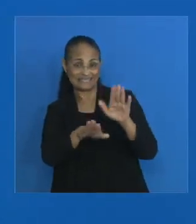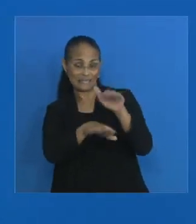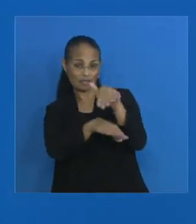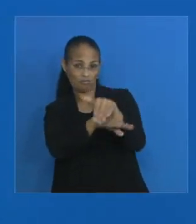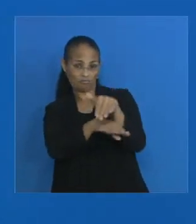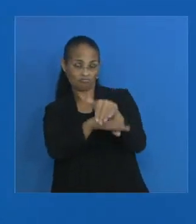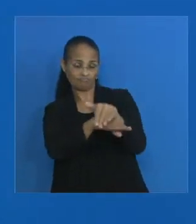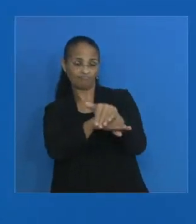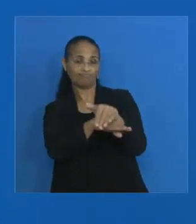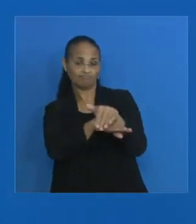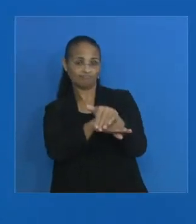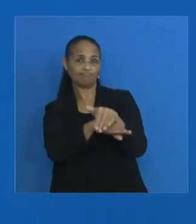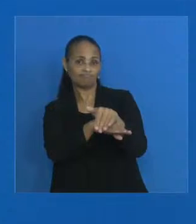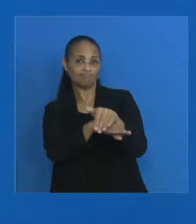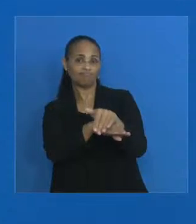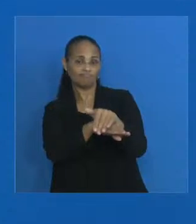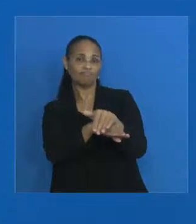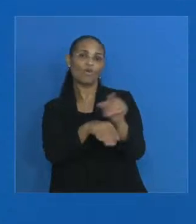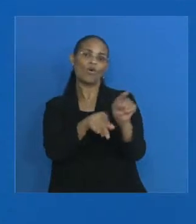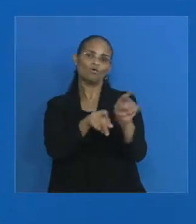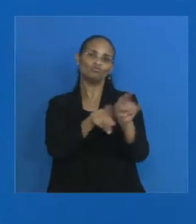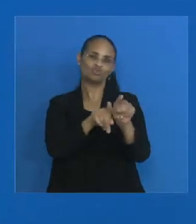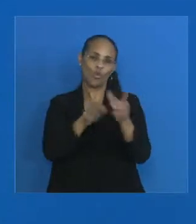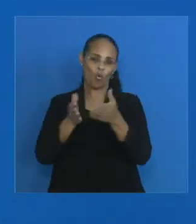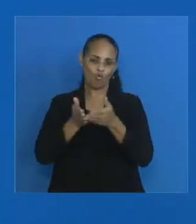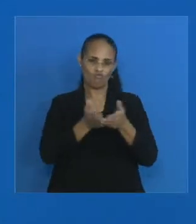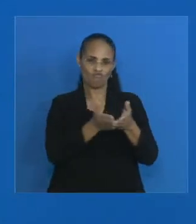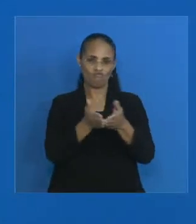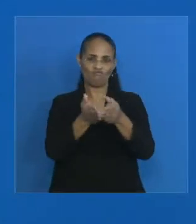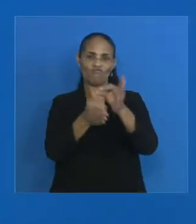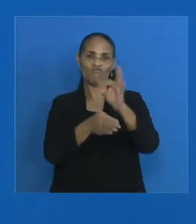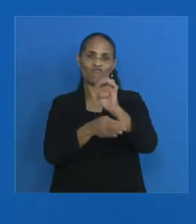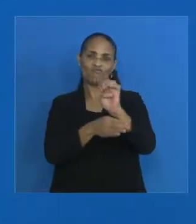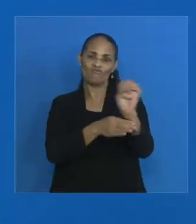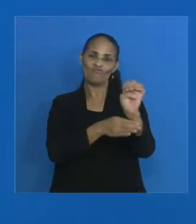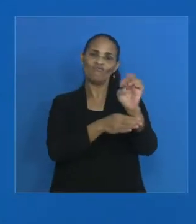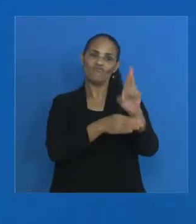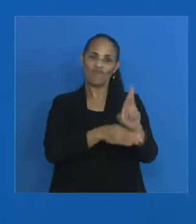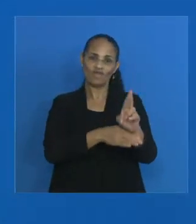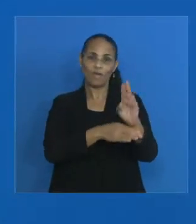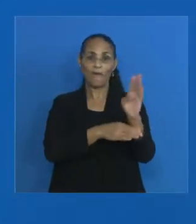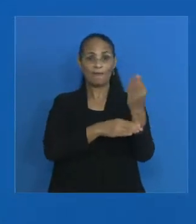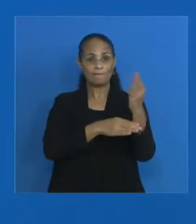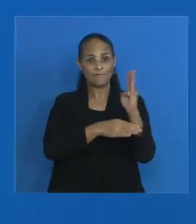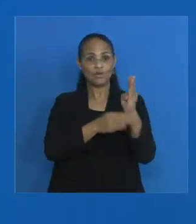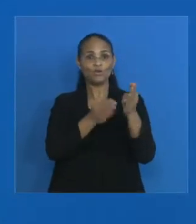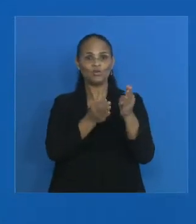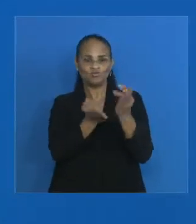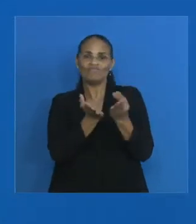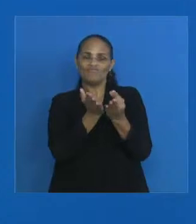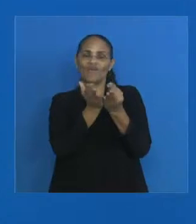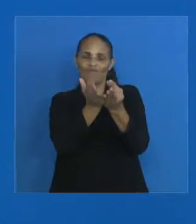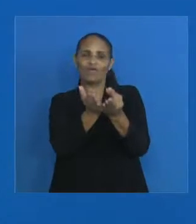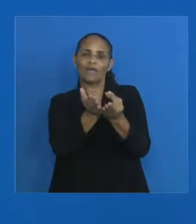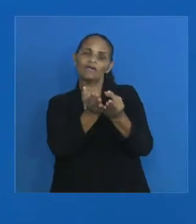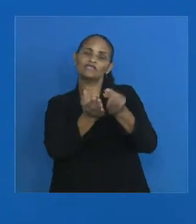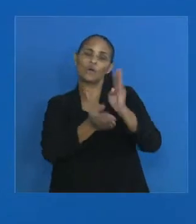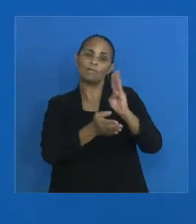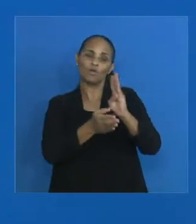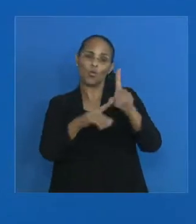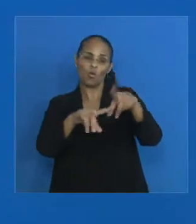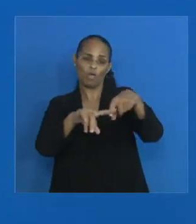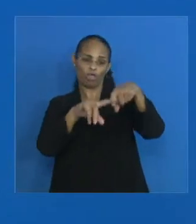evening. Regarding the ferry service, the Blue Route Hamilton to Dockyard will be suspended